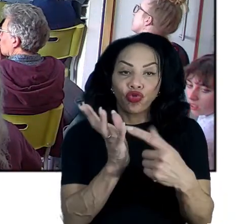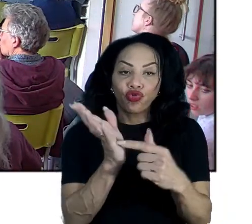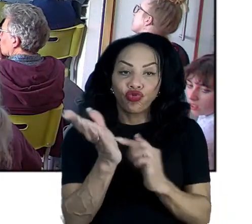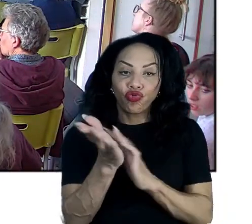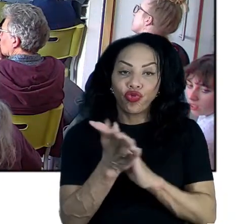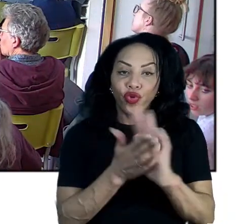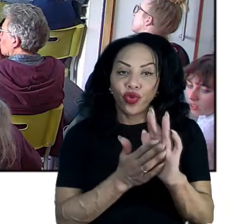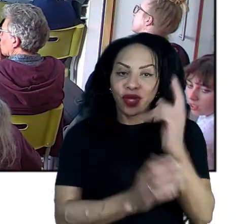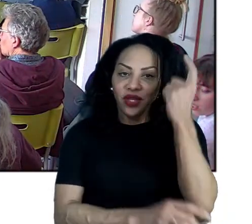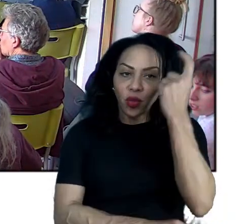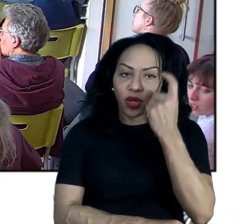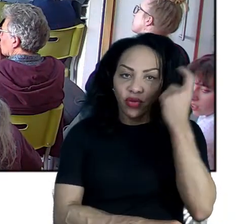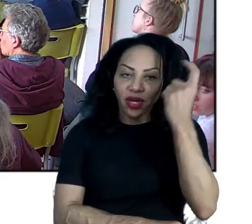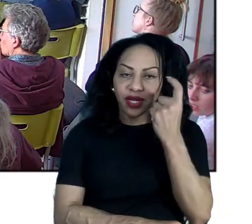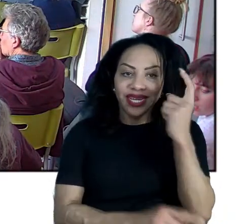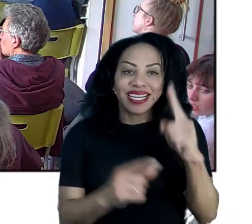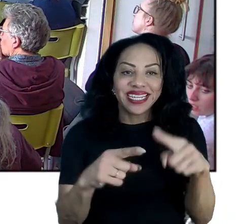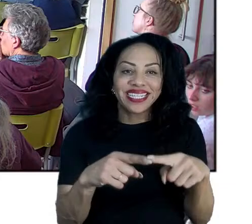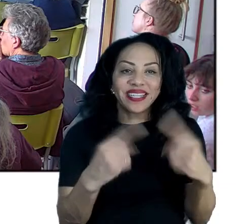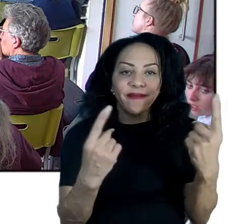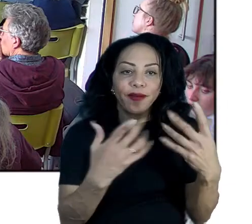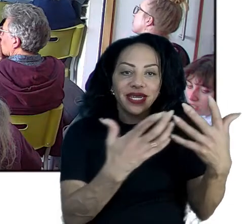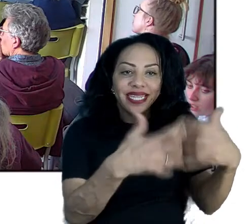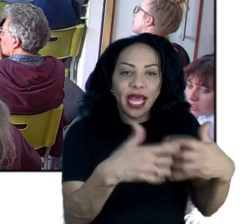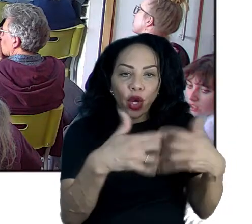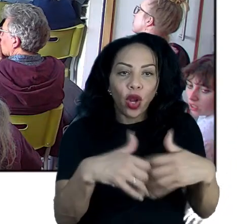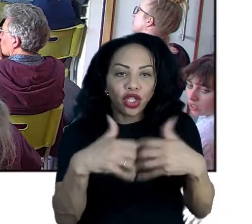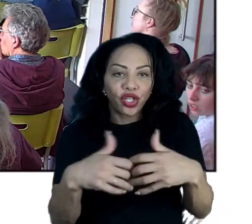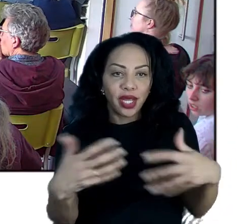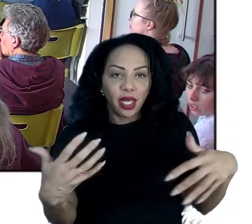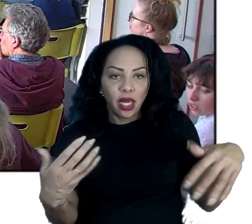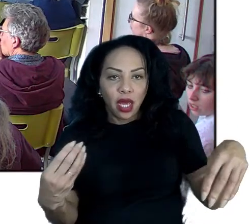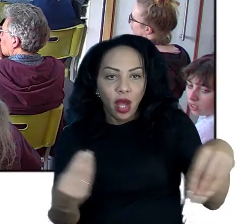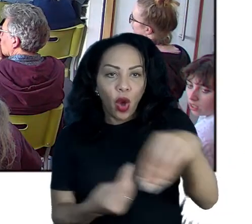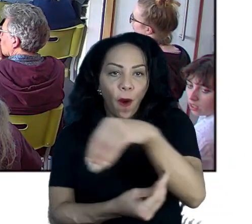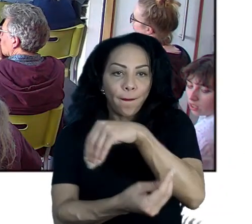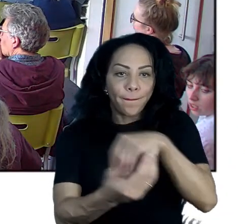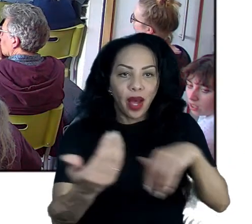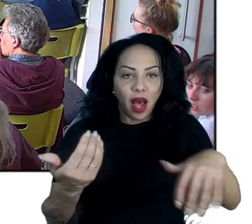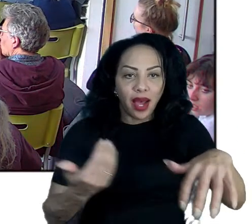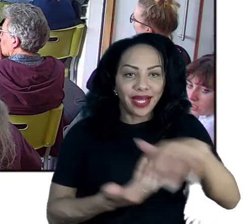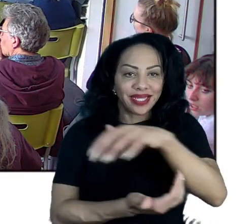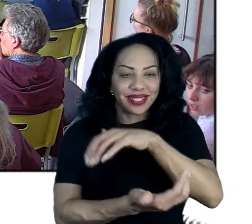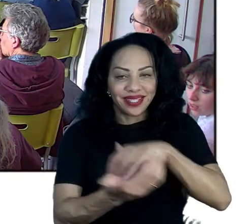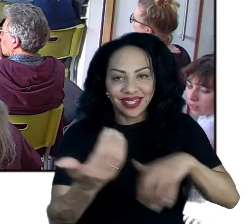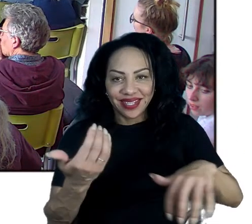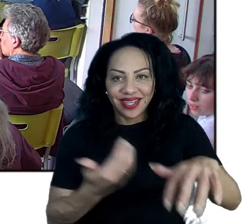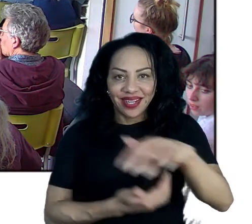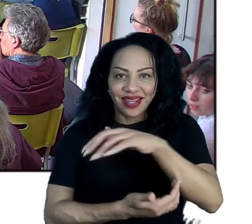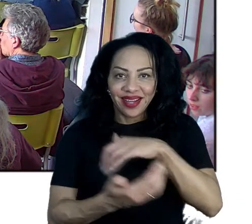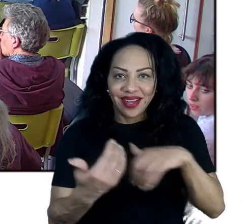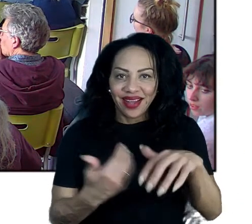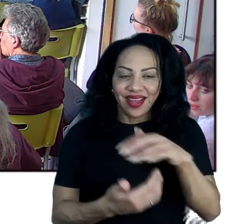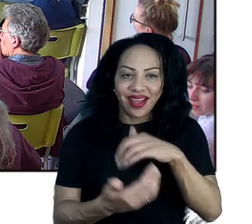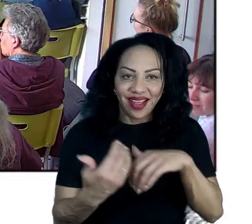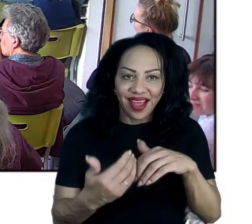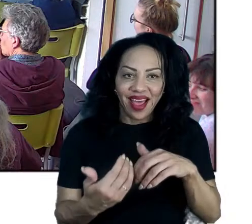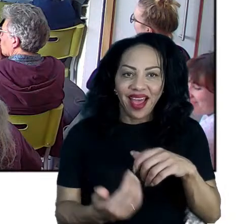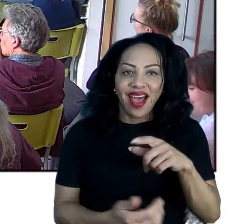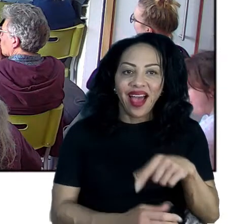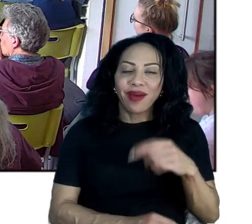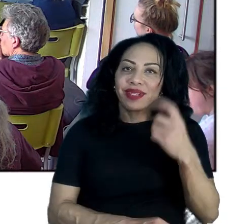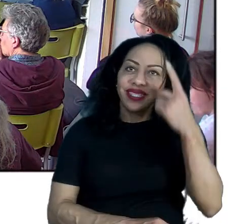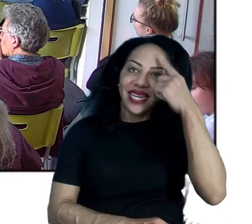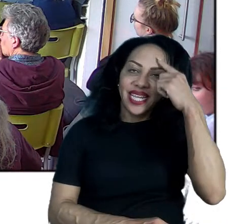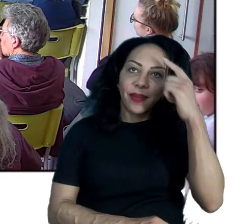combining different types of technology together. She's been quite fascinated by the anachronistic sets of the TV show Severance and how they